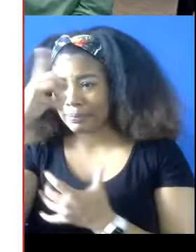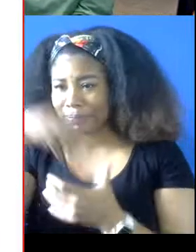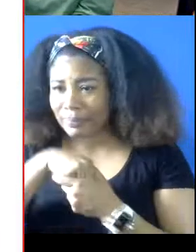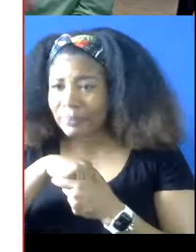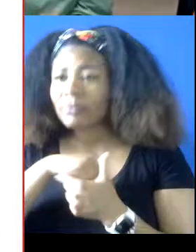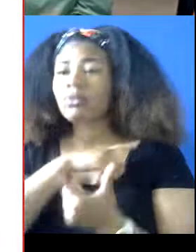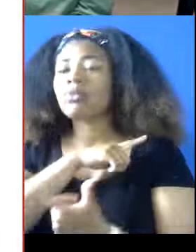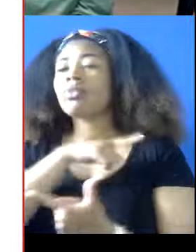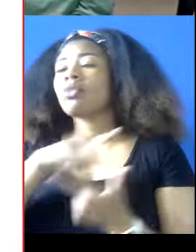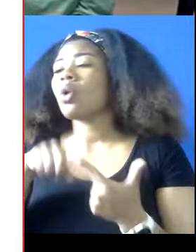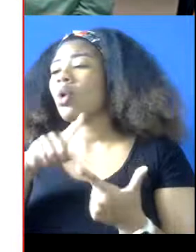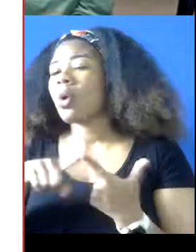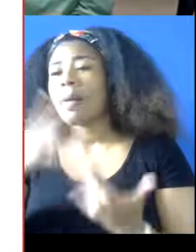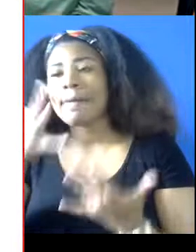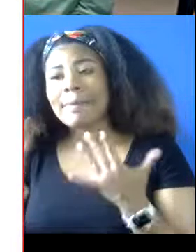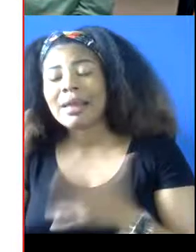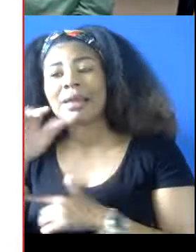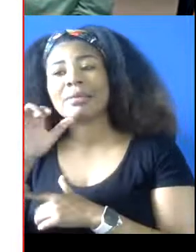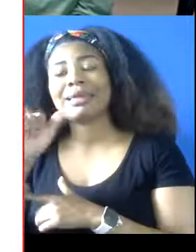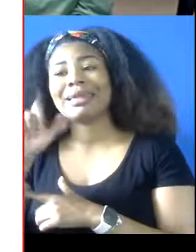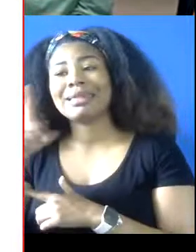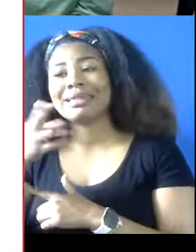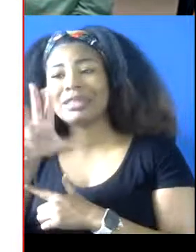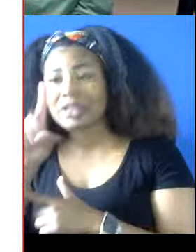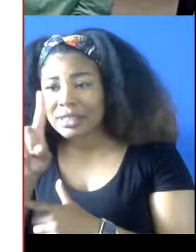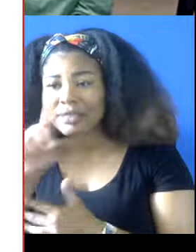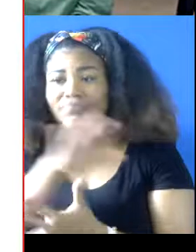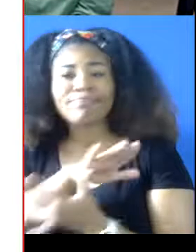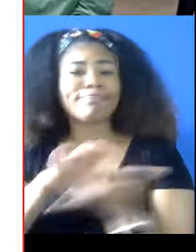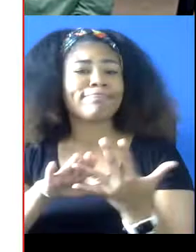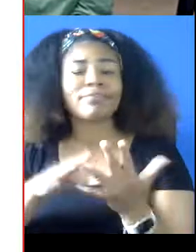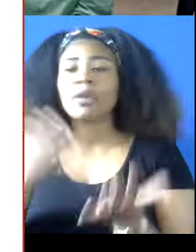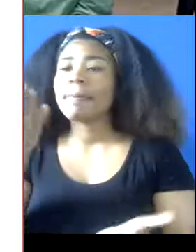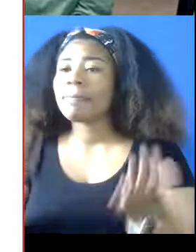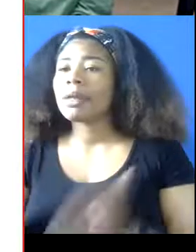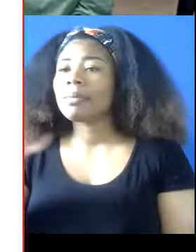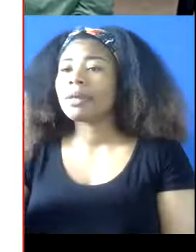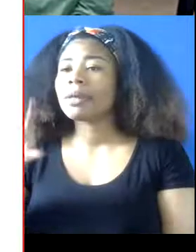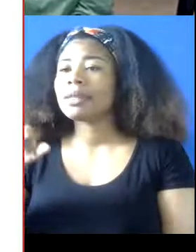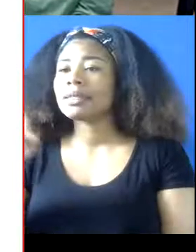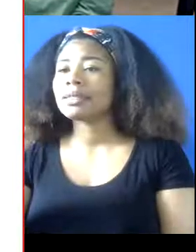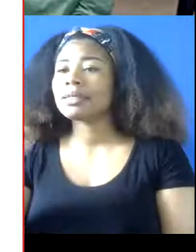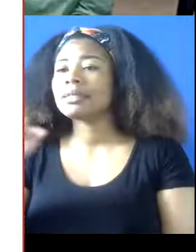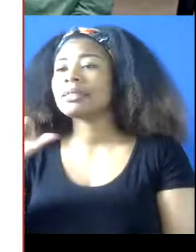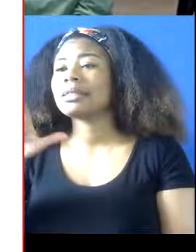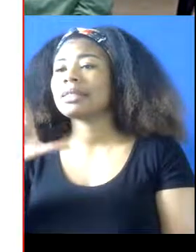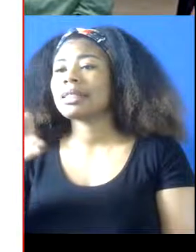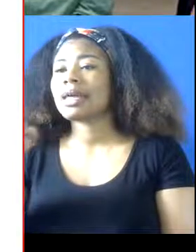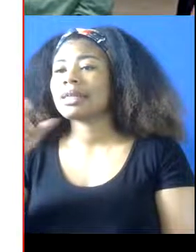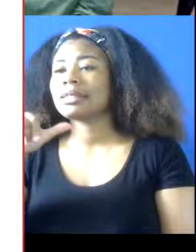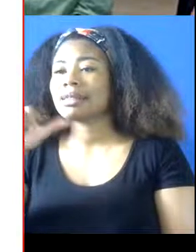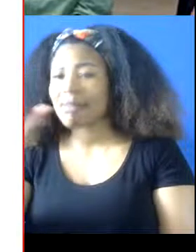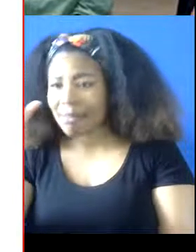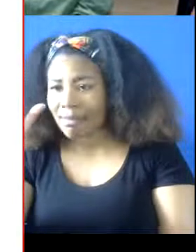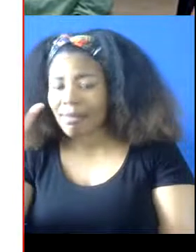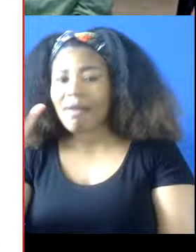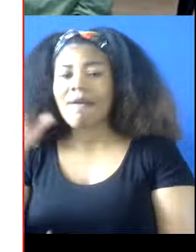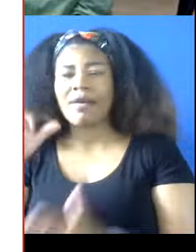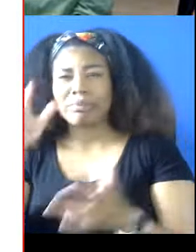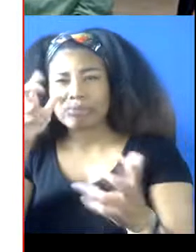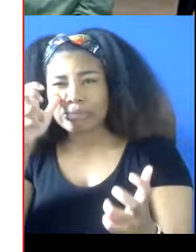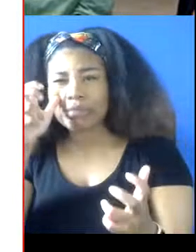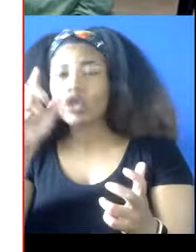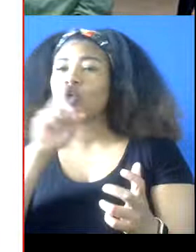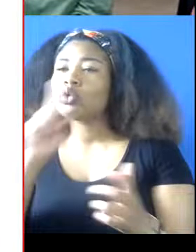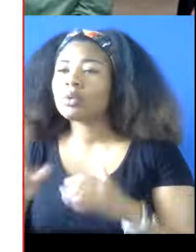like, the research now around dyslexia and how that's impacting instruction, especially in K2 right